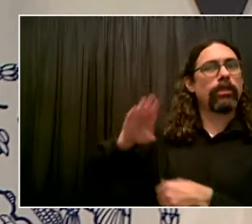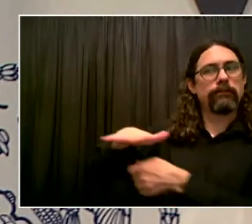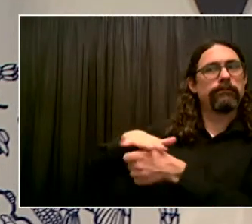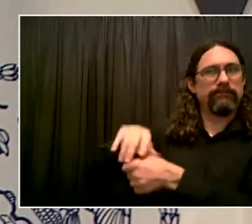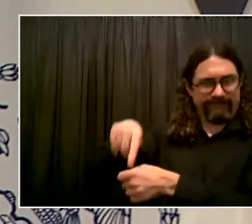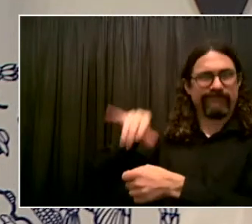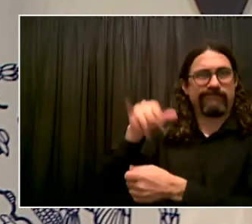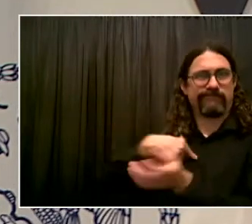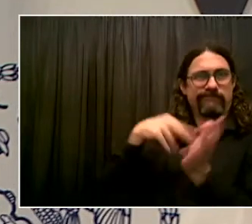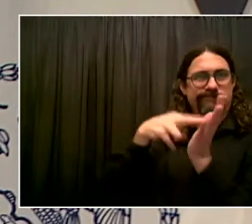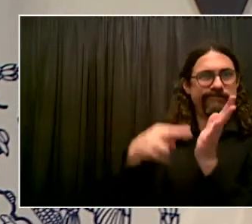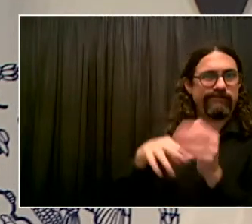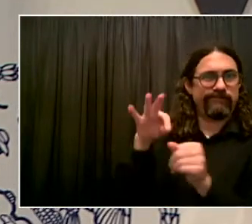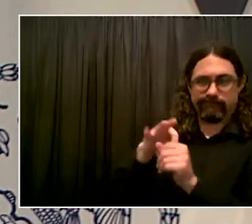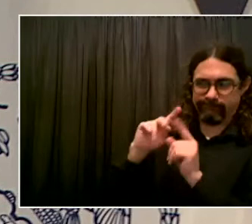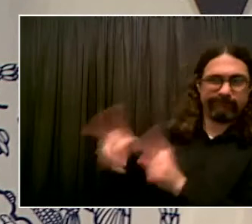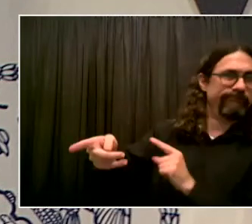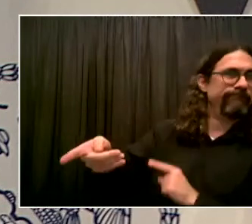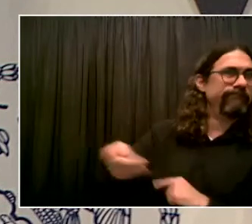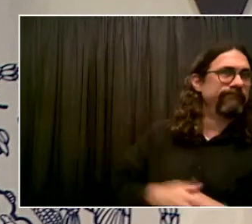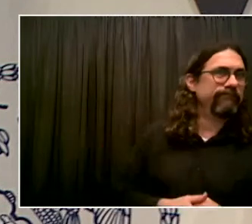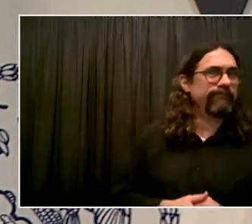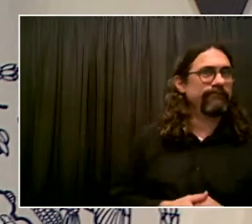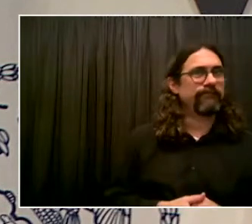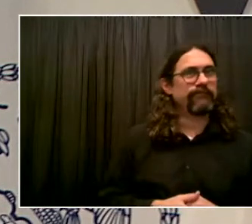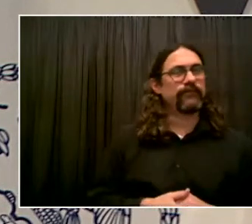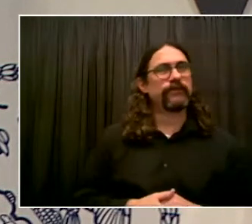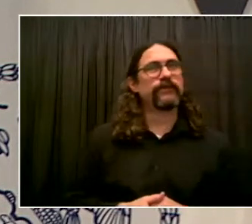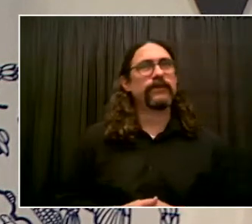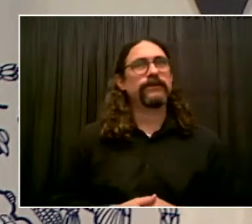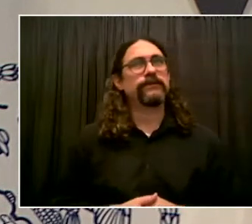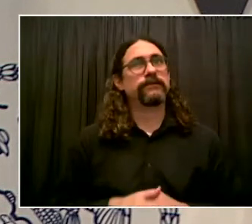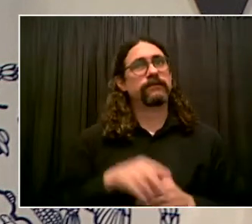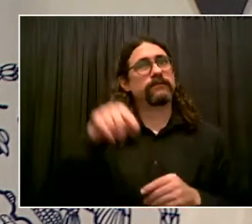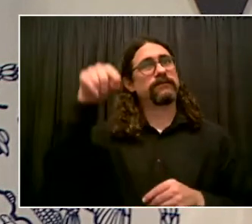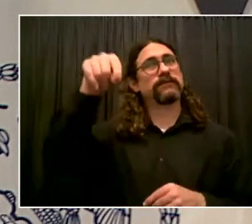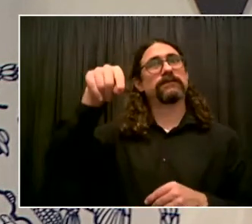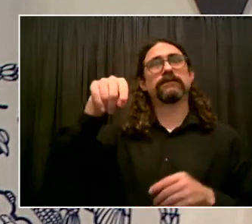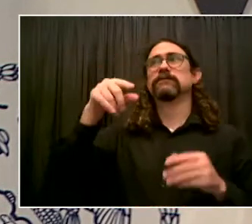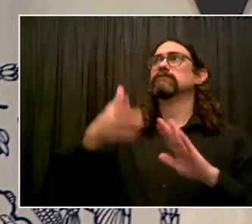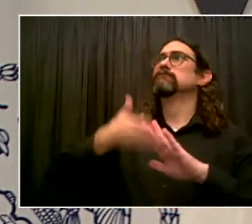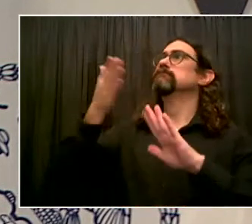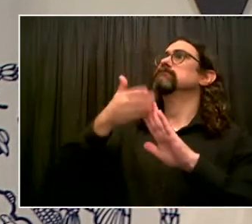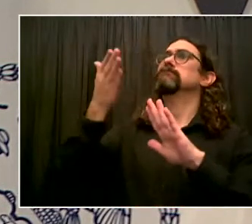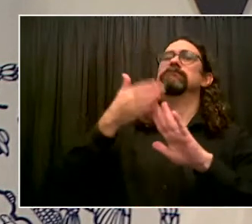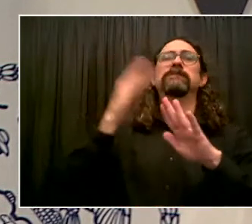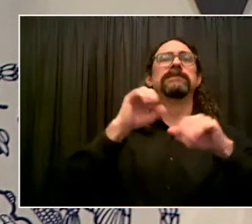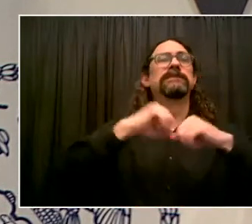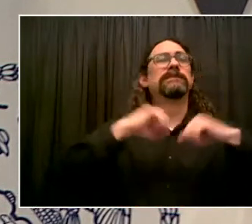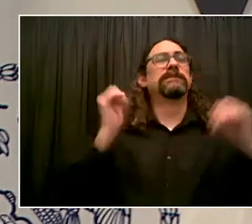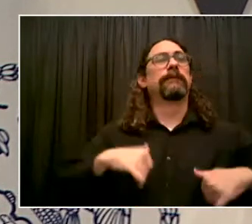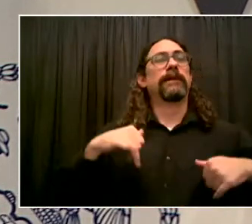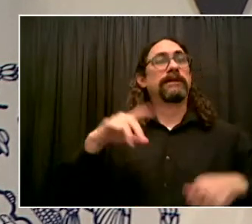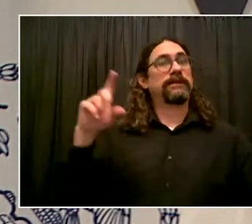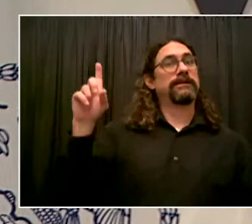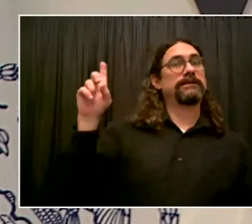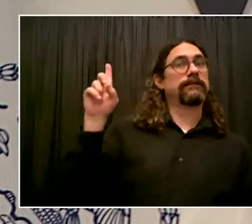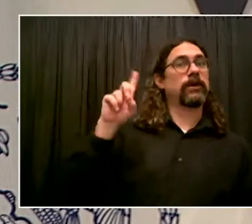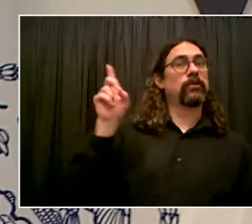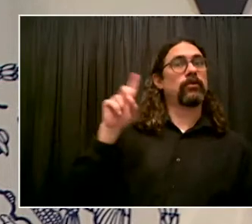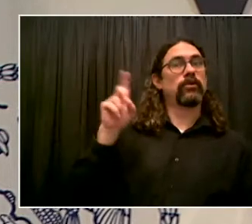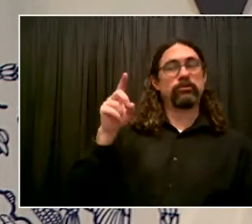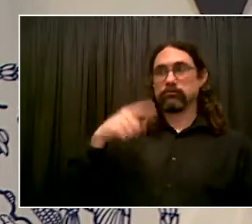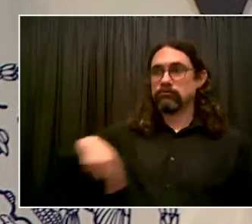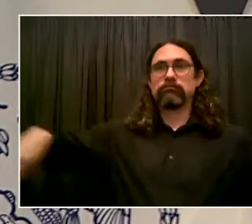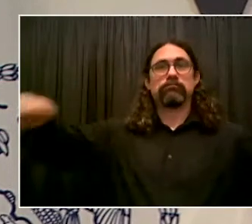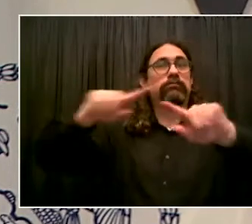good happening to our democracy here in New York City. And I want to talk about the initiative we started a few years ago, Democracy NYC. And the idea was to